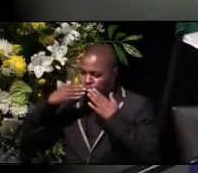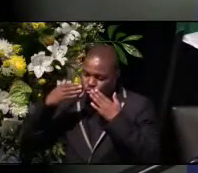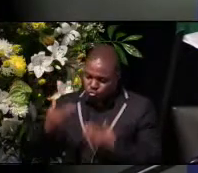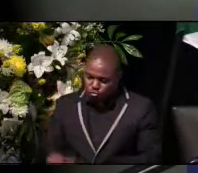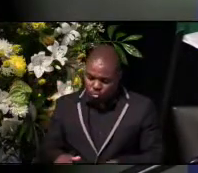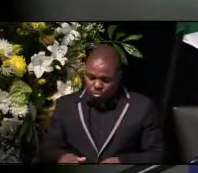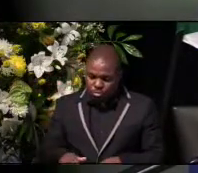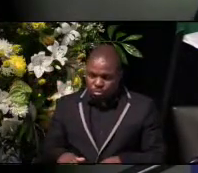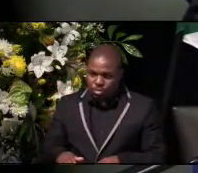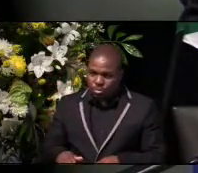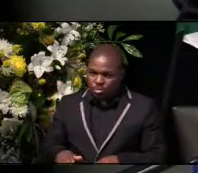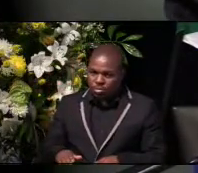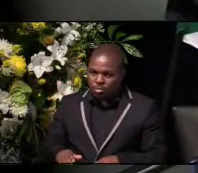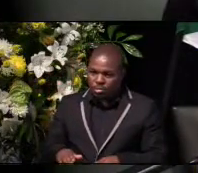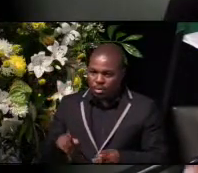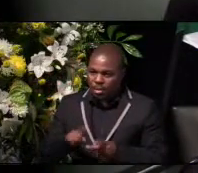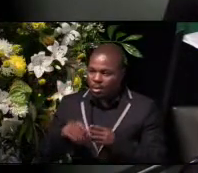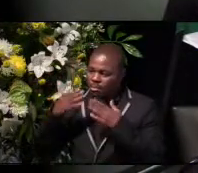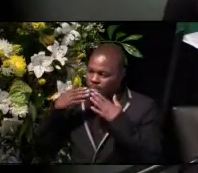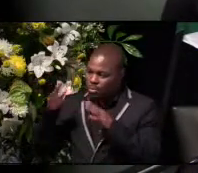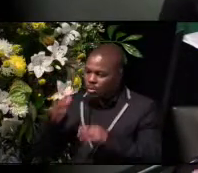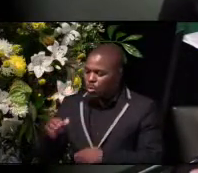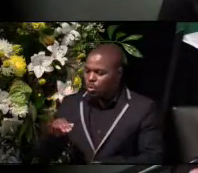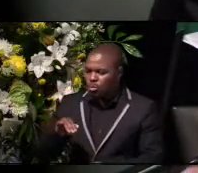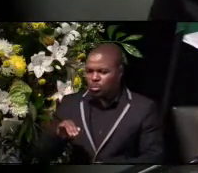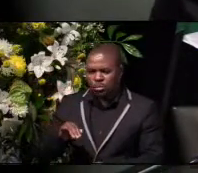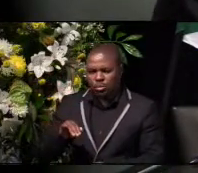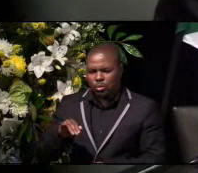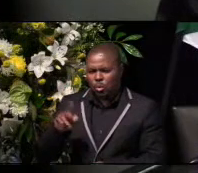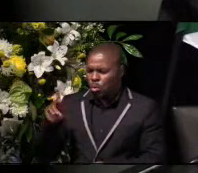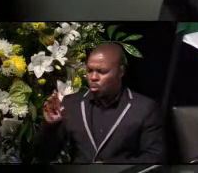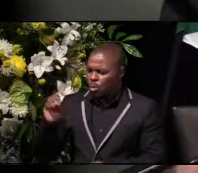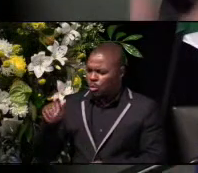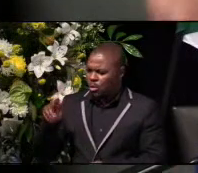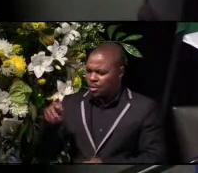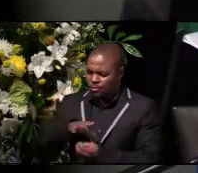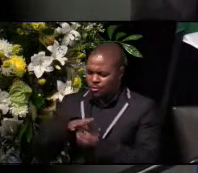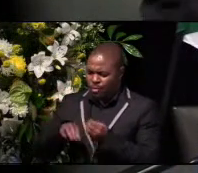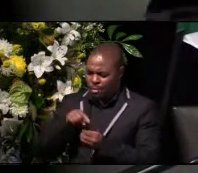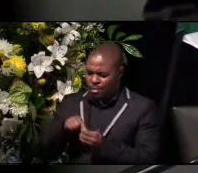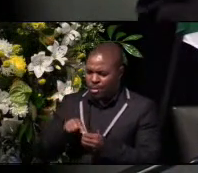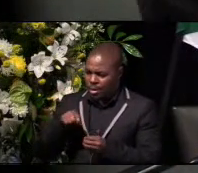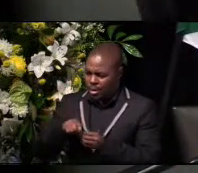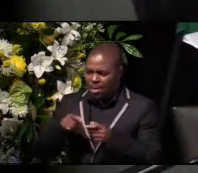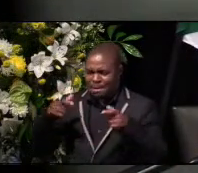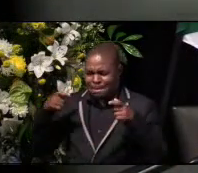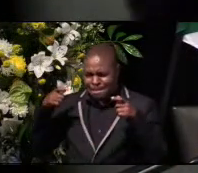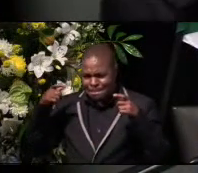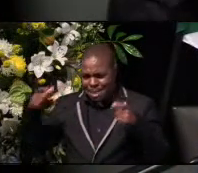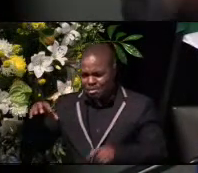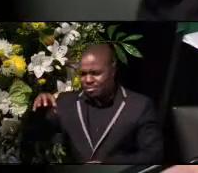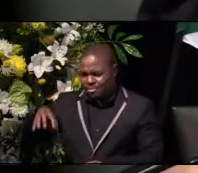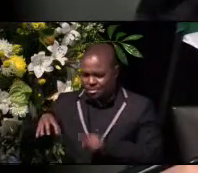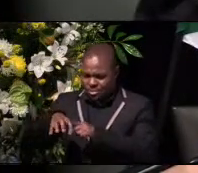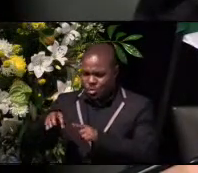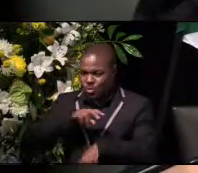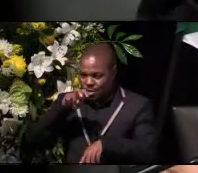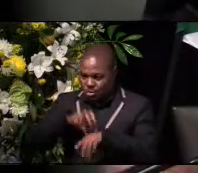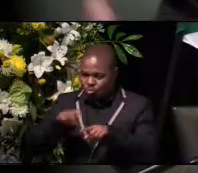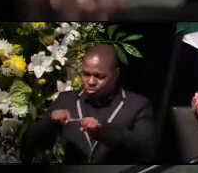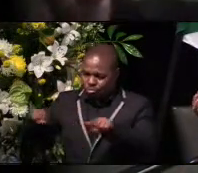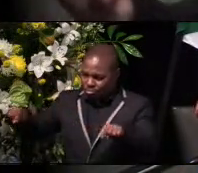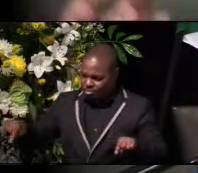Eunice and Joseph kotani family that is my family it's a big stand where we're supposed to build our